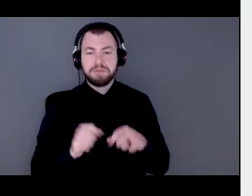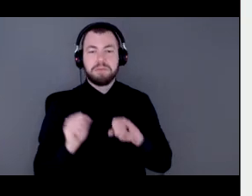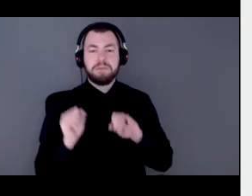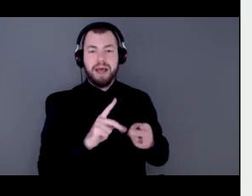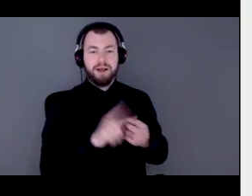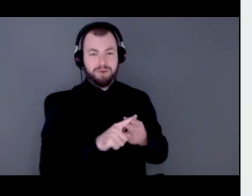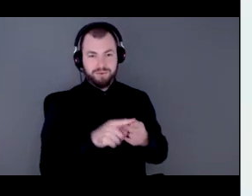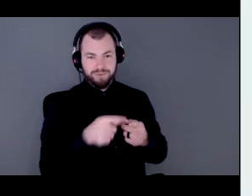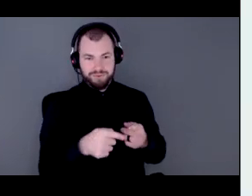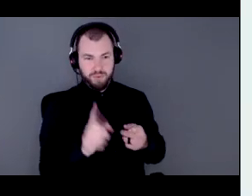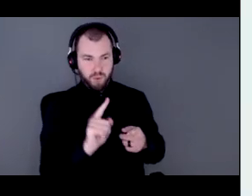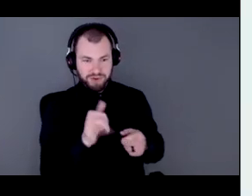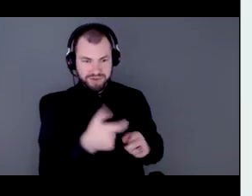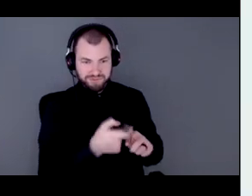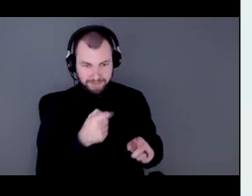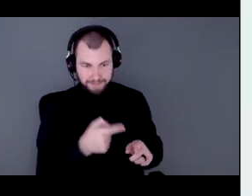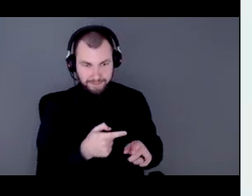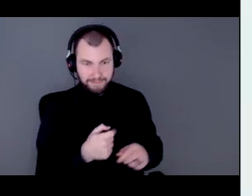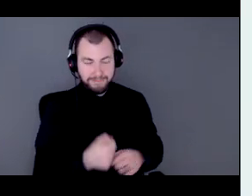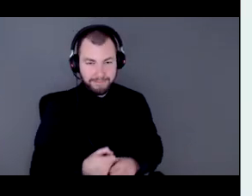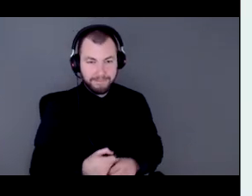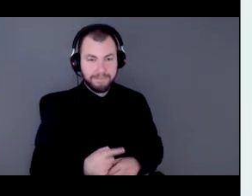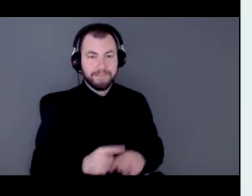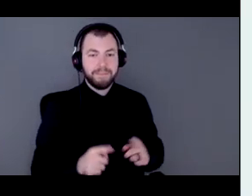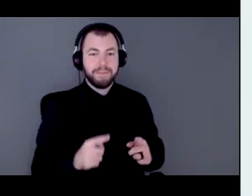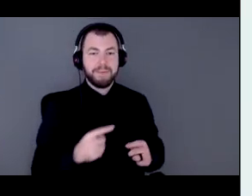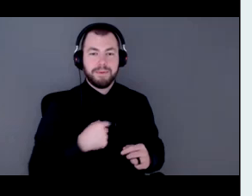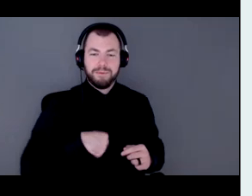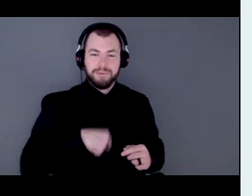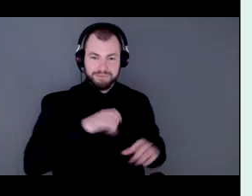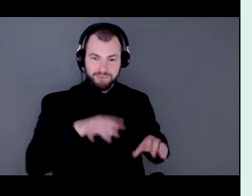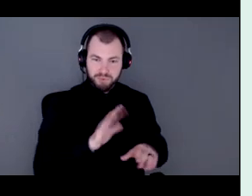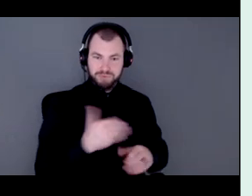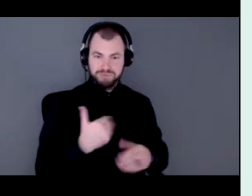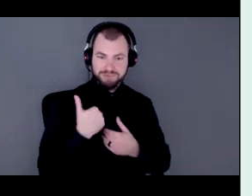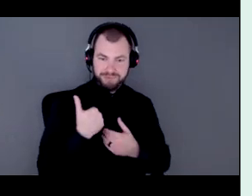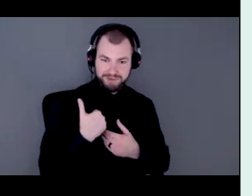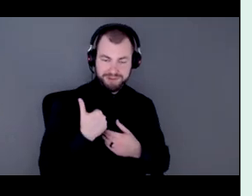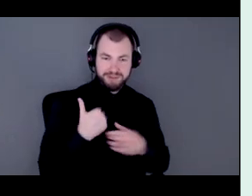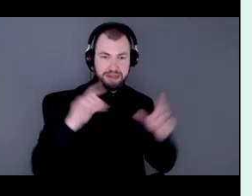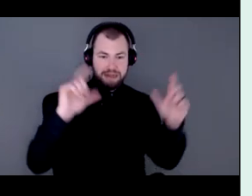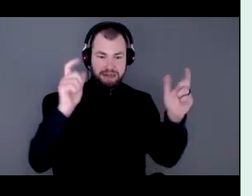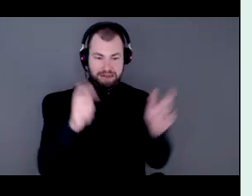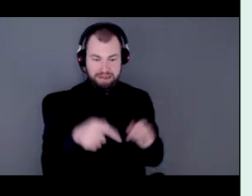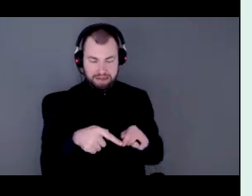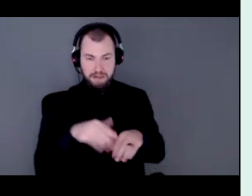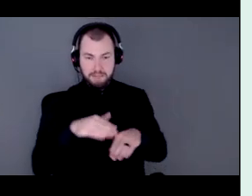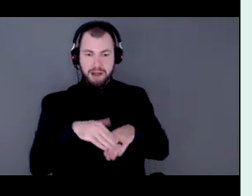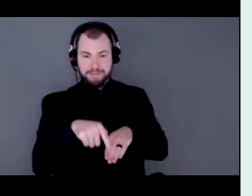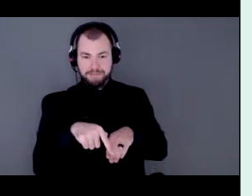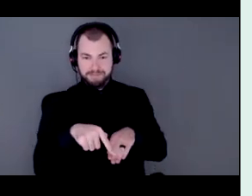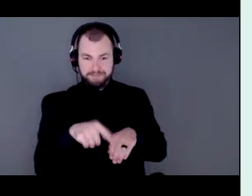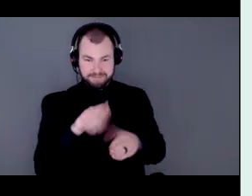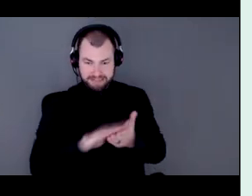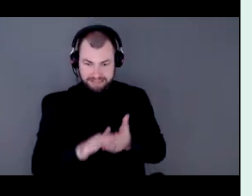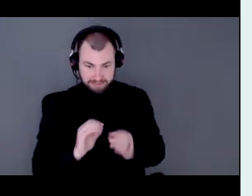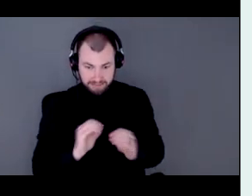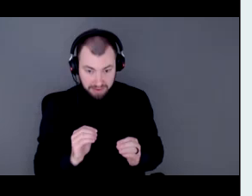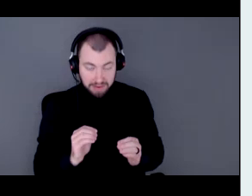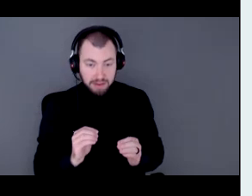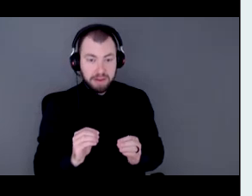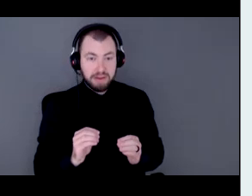is coming from. But if we don't do our part at the bottom of the boot to clean things up, whatever we have is going to go into the